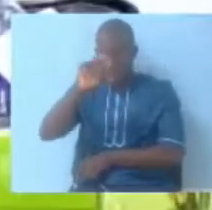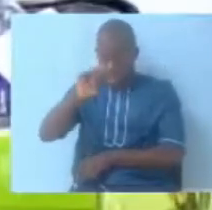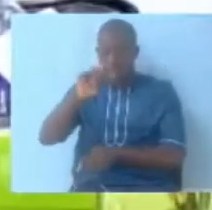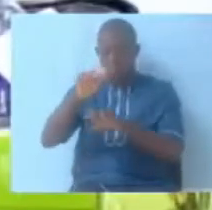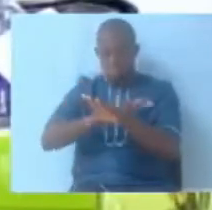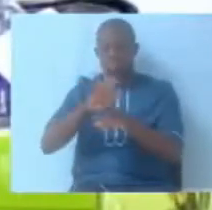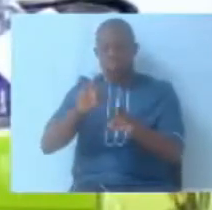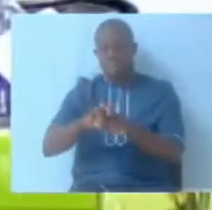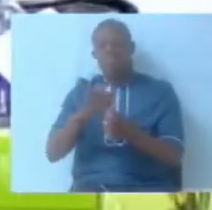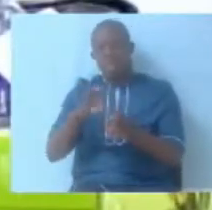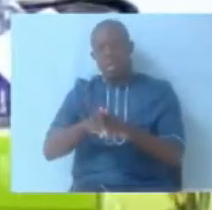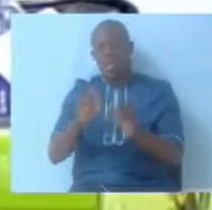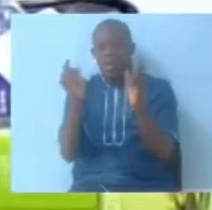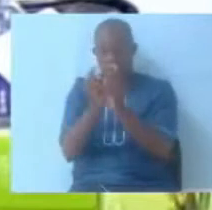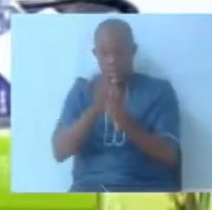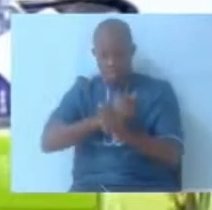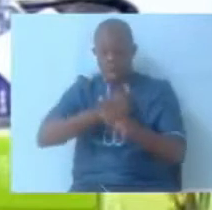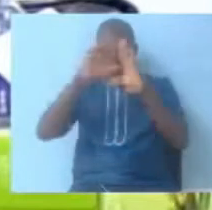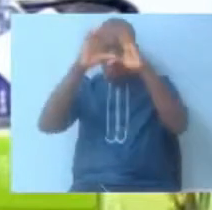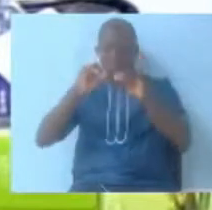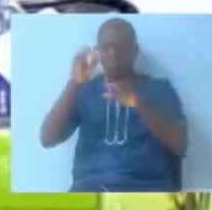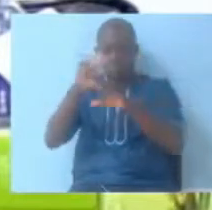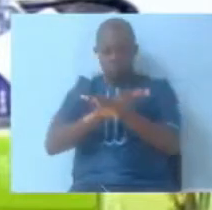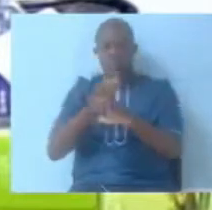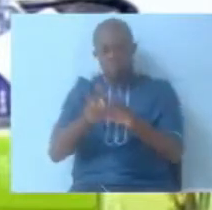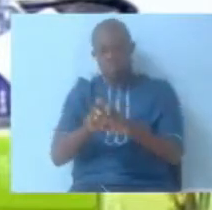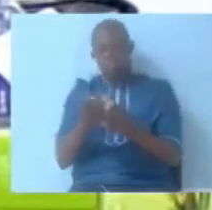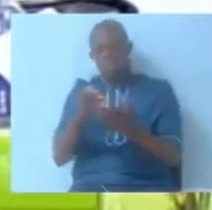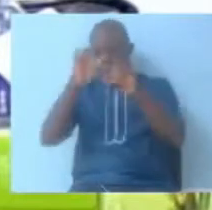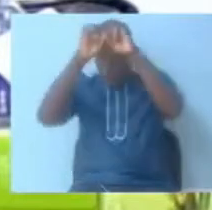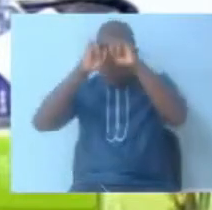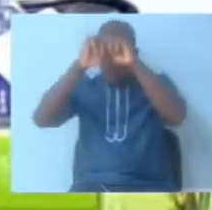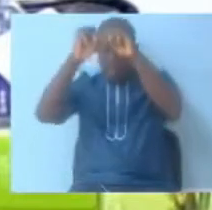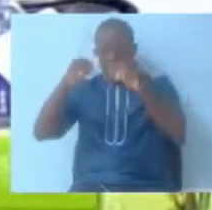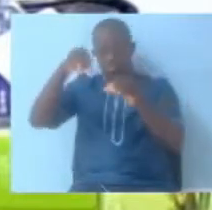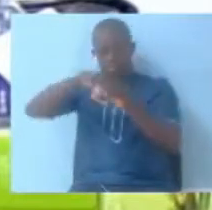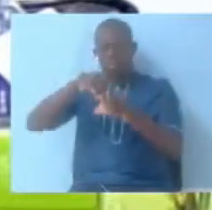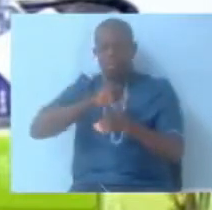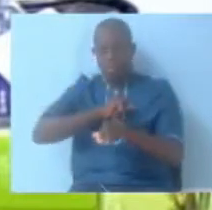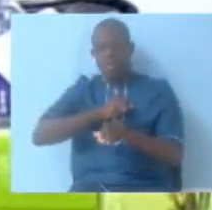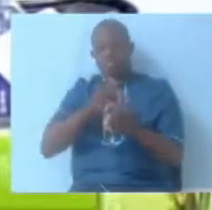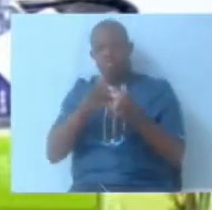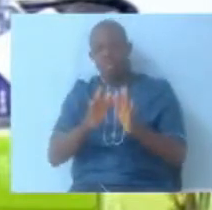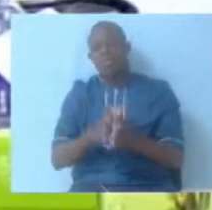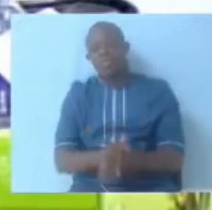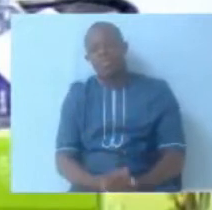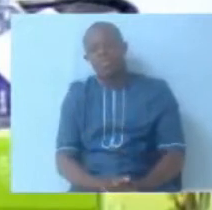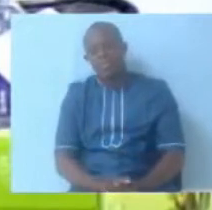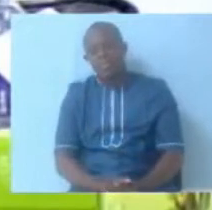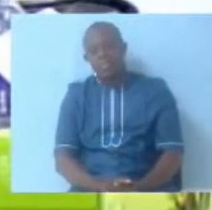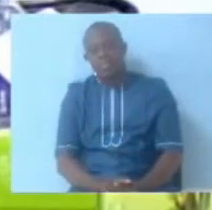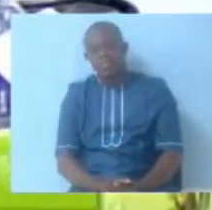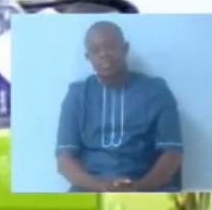waketa watu ulti bring kito futatama, Inspector General of Police, Pasala Jain, and